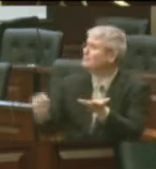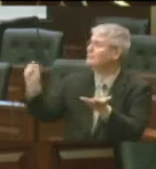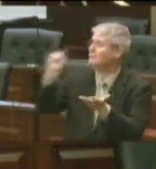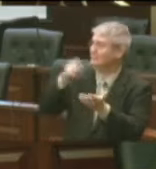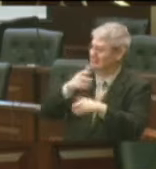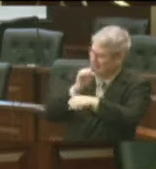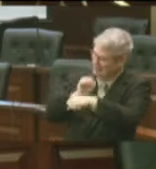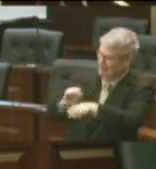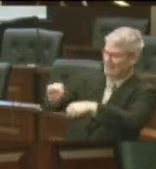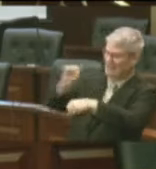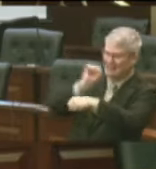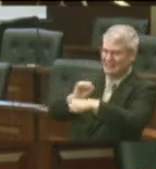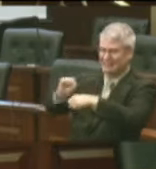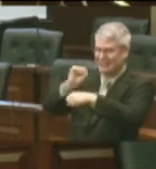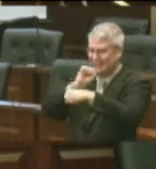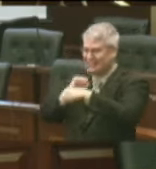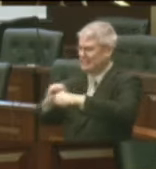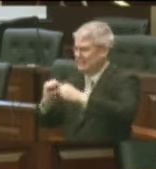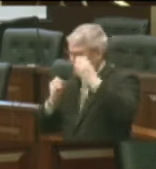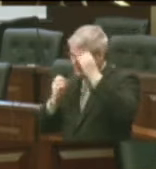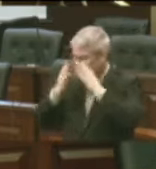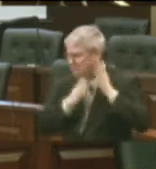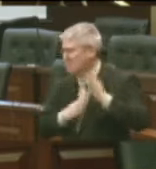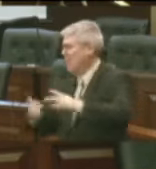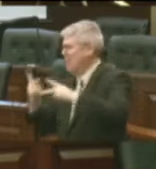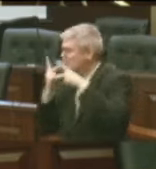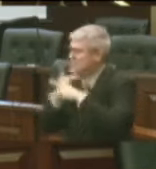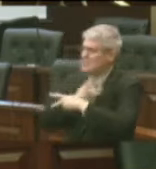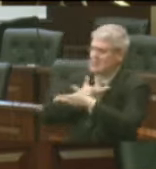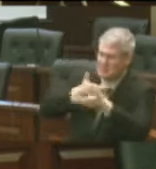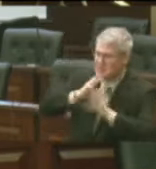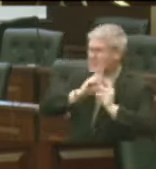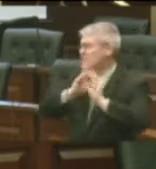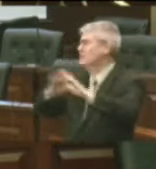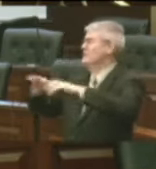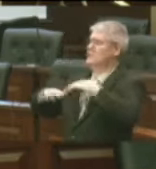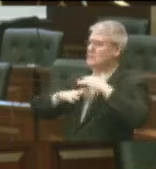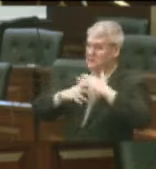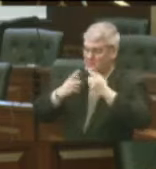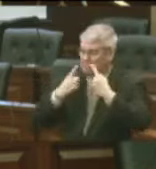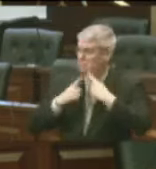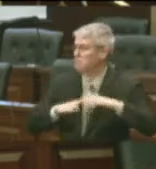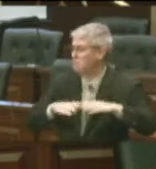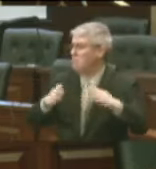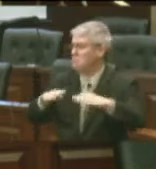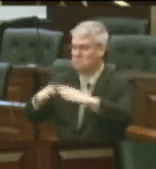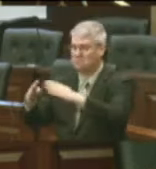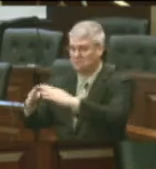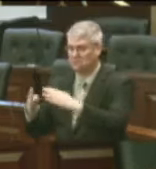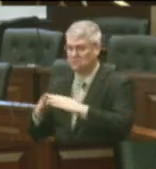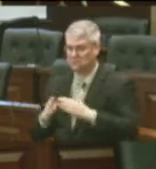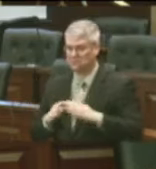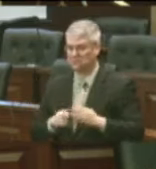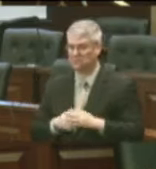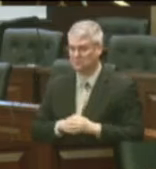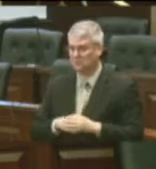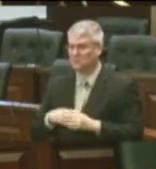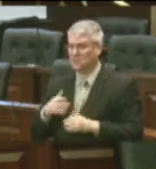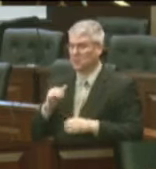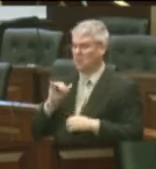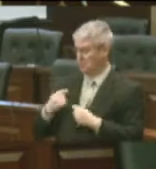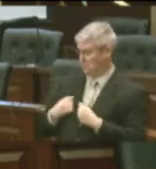And I'm proud and pleased of the reaction, the contributions that our administrators, our educators, and